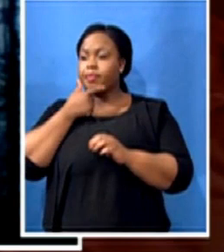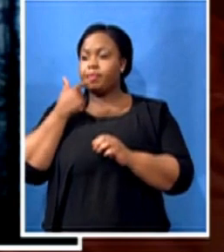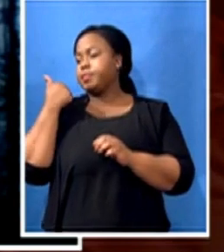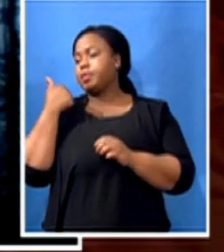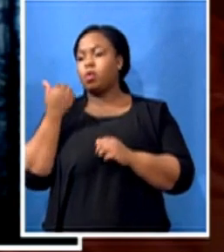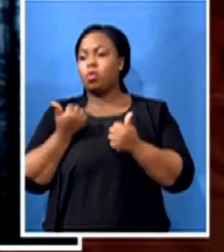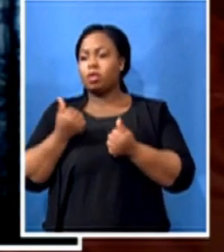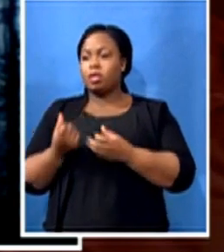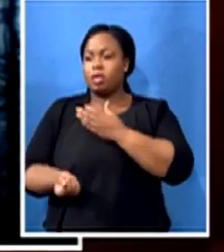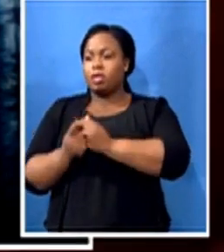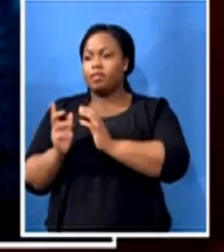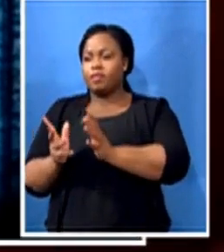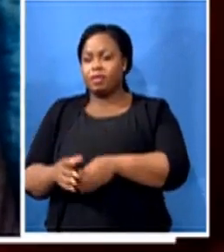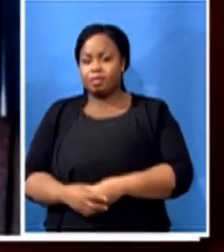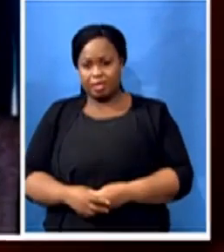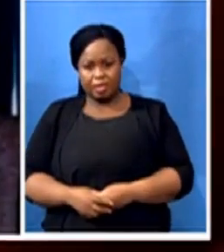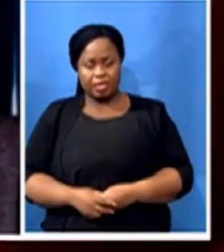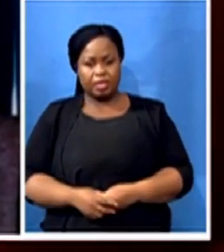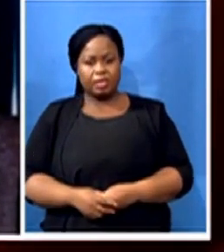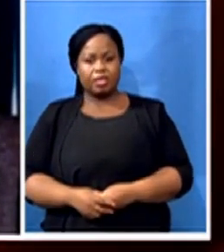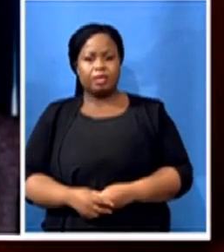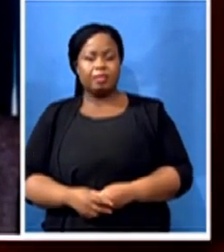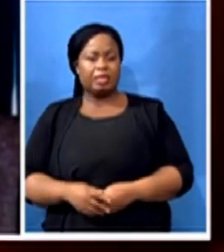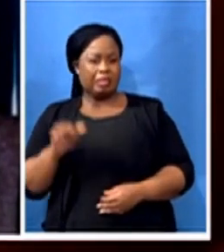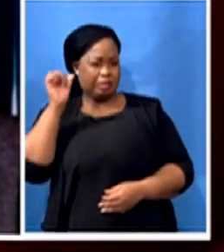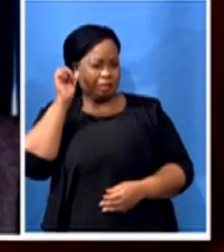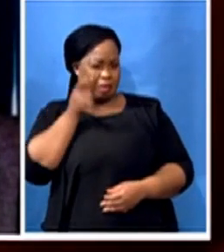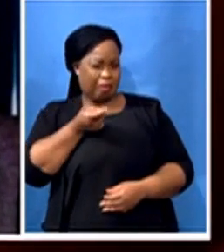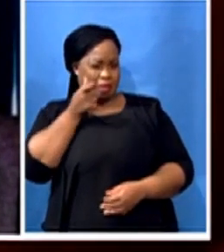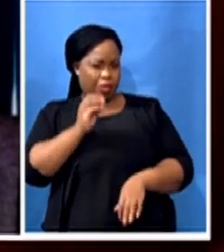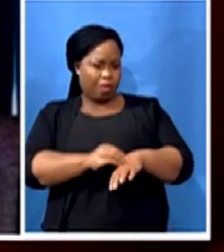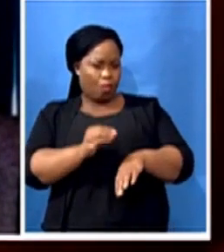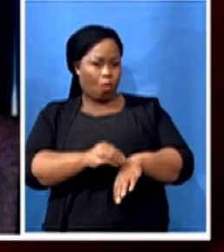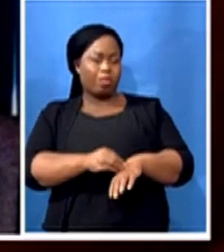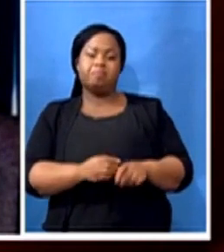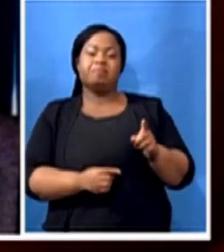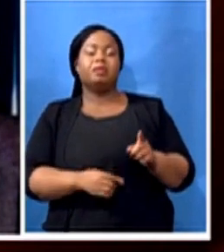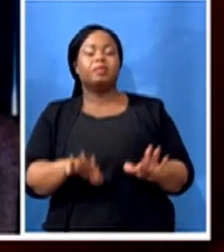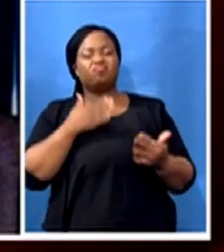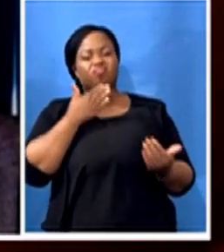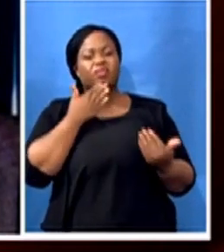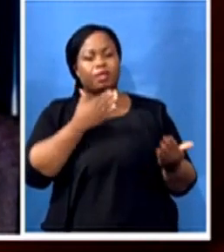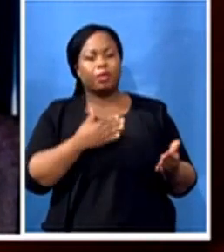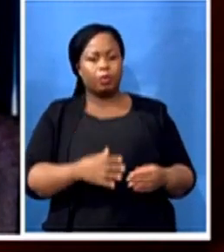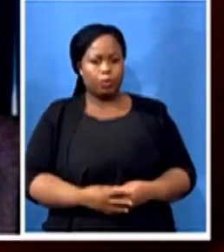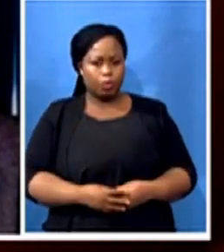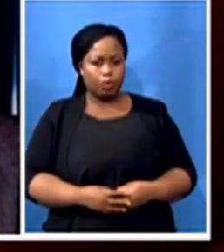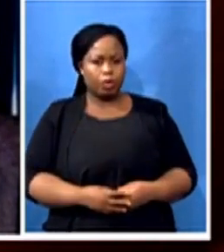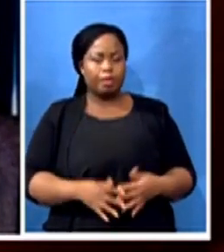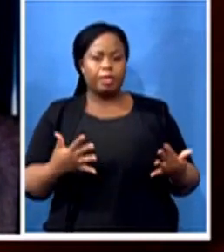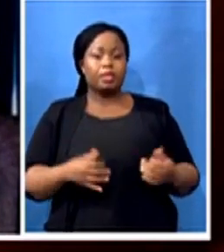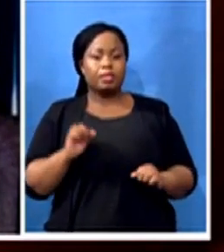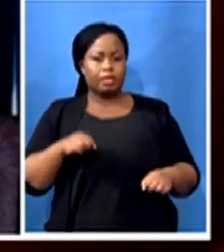to you, Professor, but we got the gist. Thank you very much indeed for your perspective. We will no doubt touch base with you a little later on to